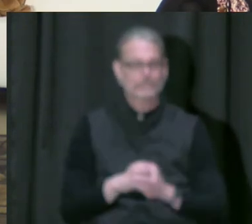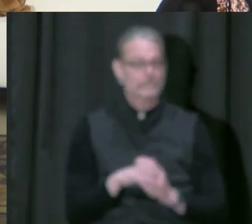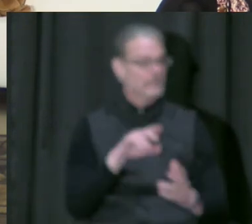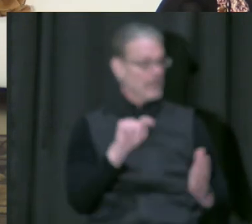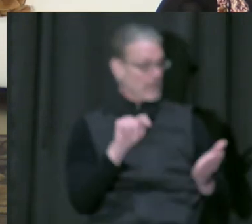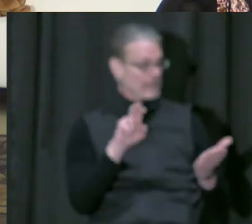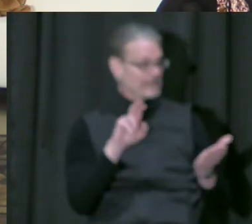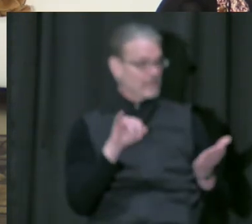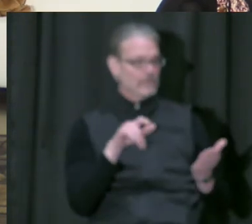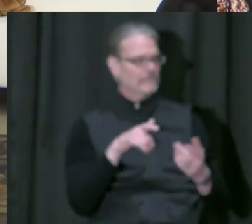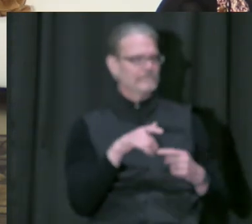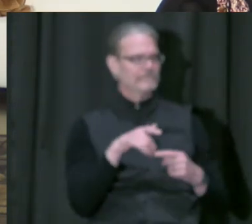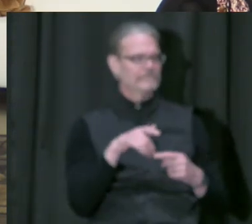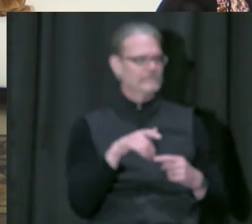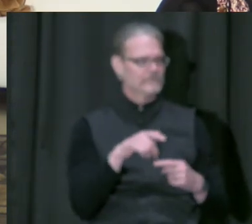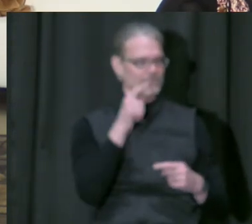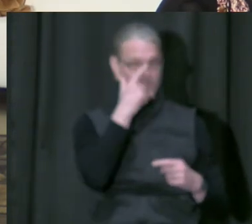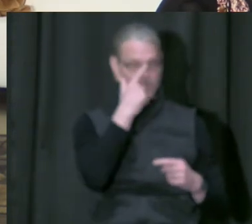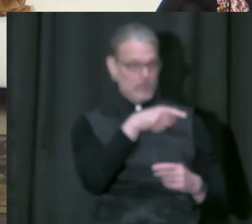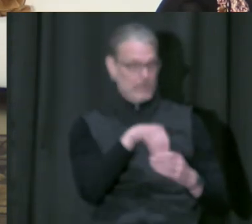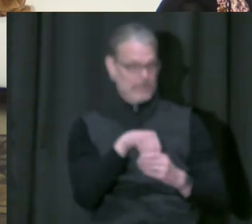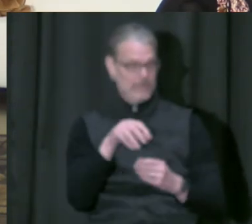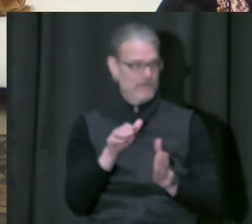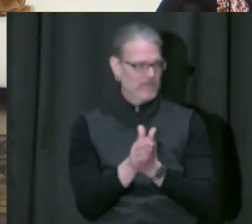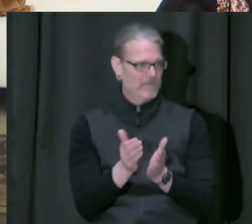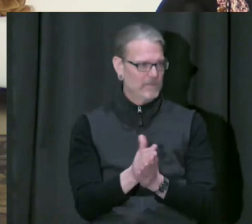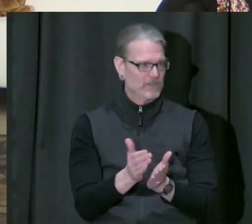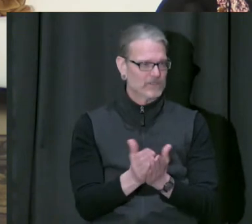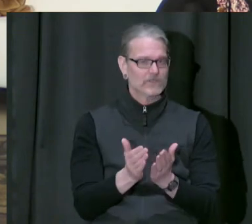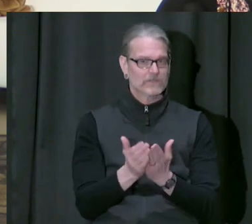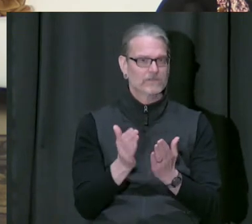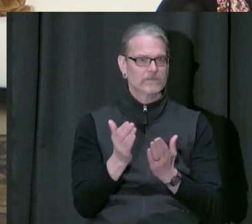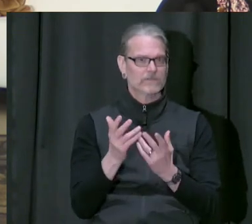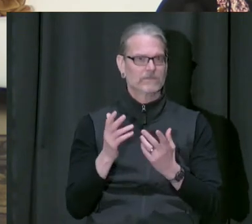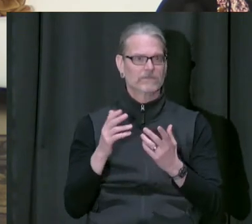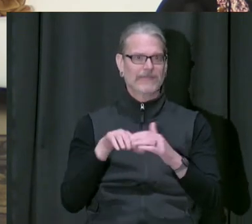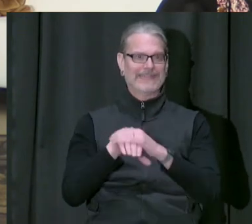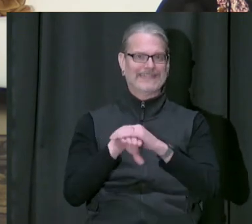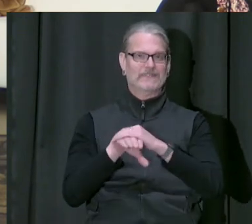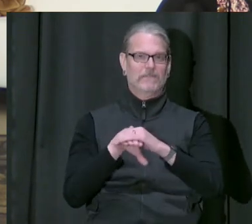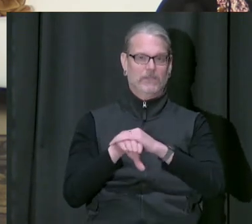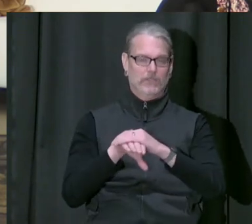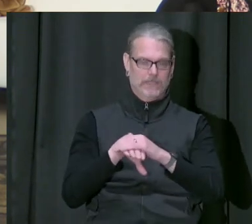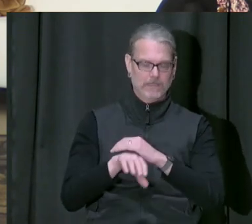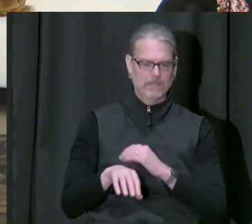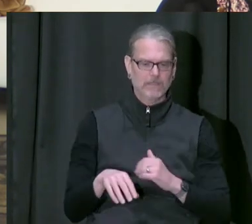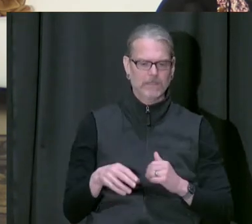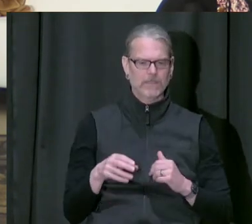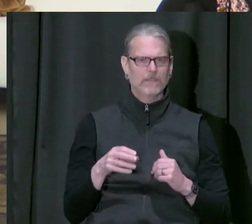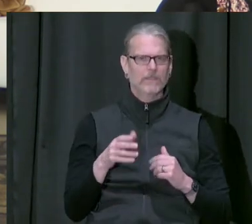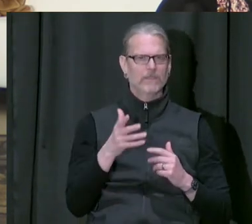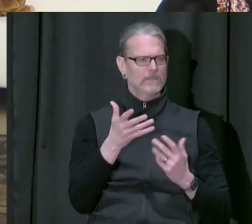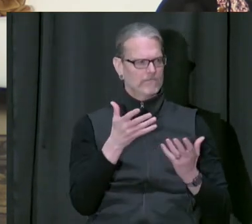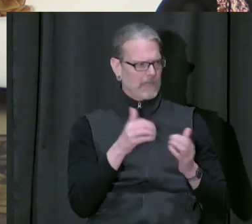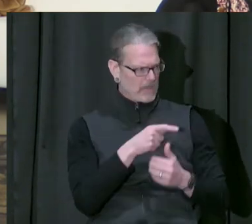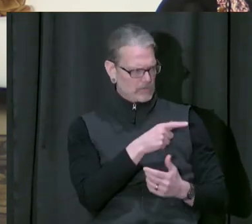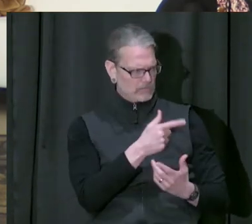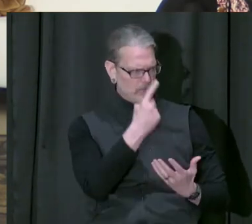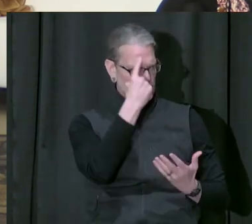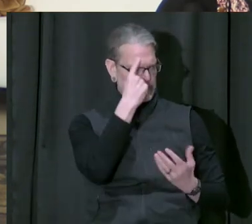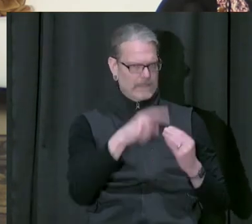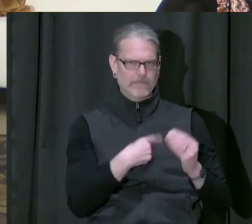books in the Kindle accessibility part of our organization. Could you Tell us how you